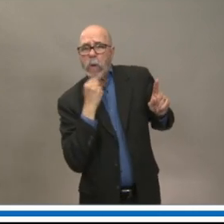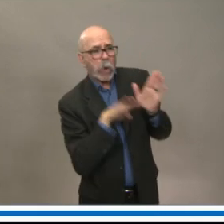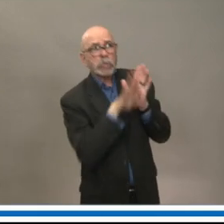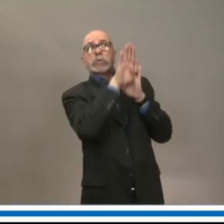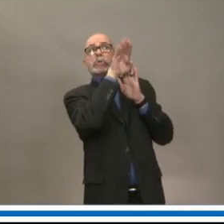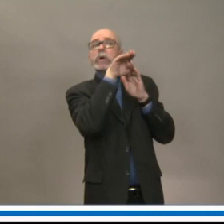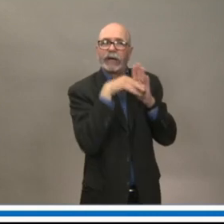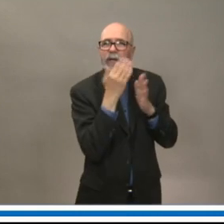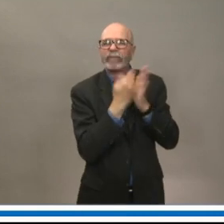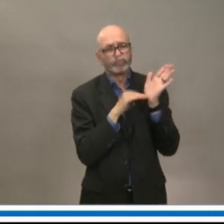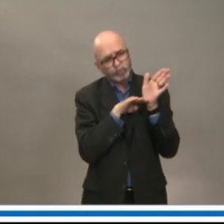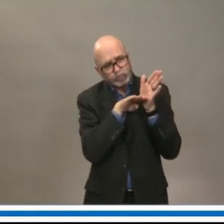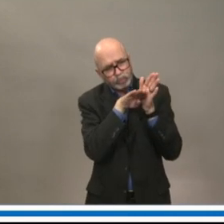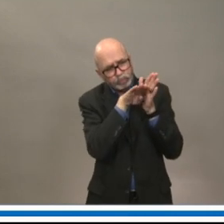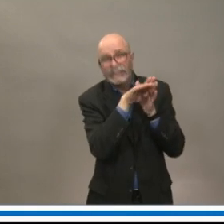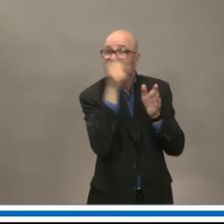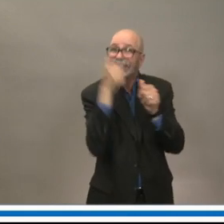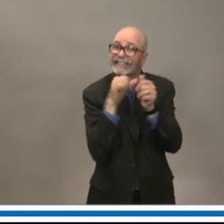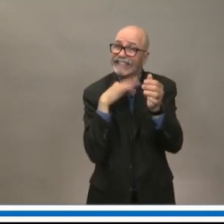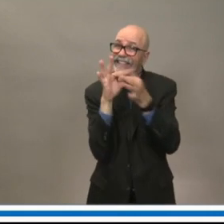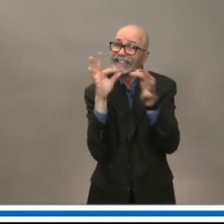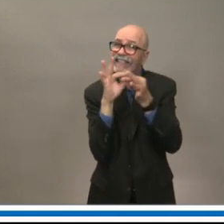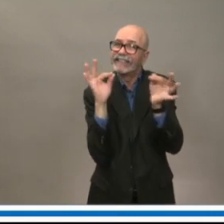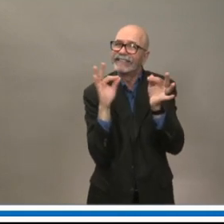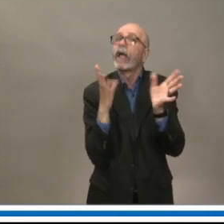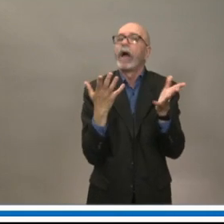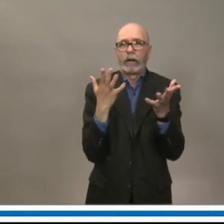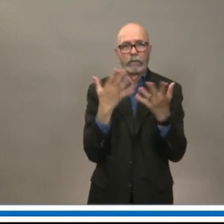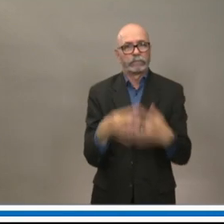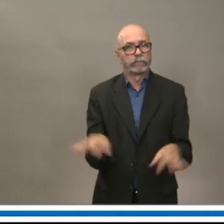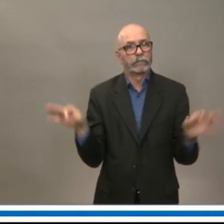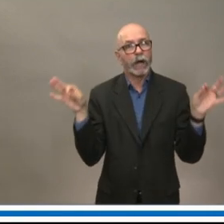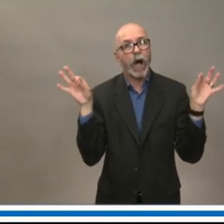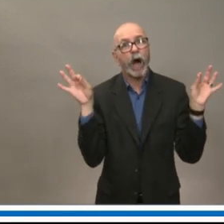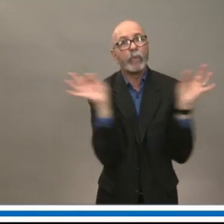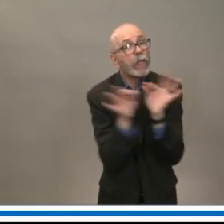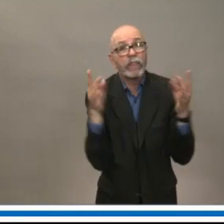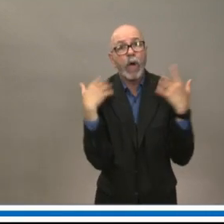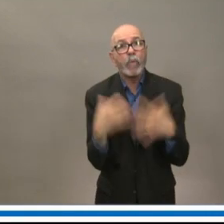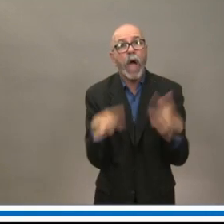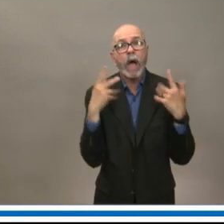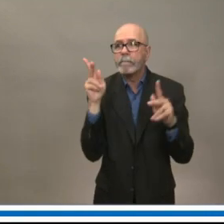it's extremely important that we continue to stick with our strategy of